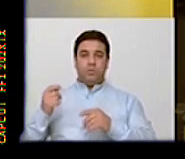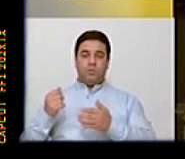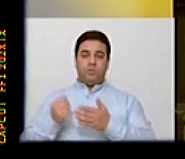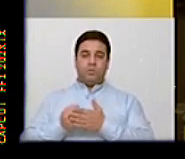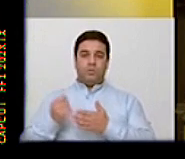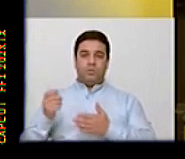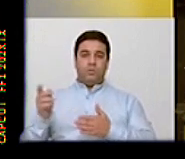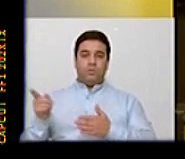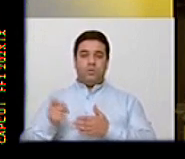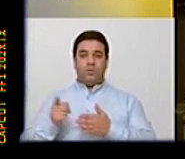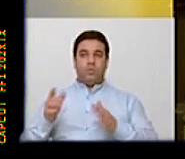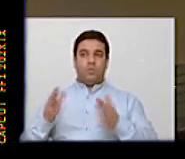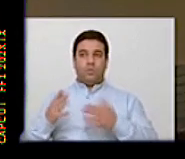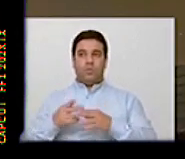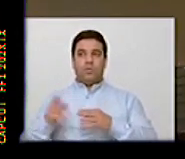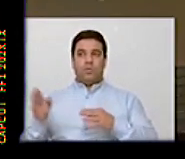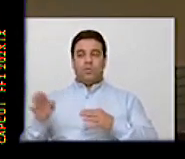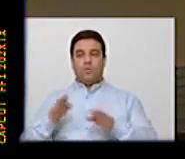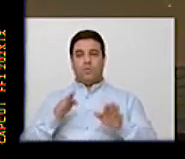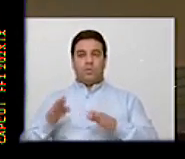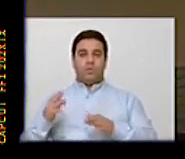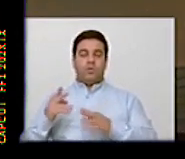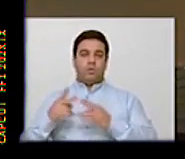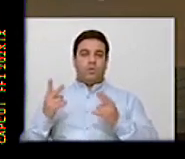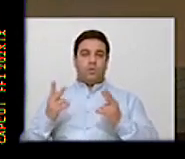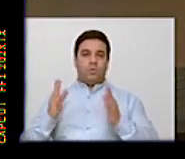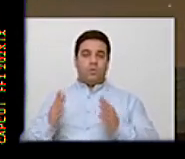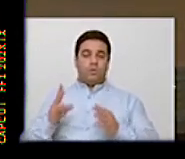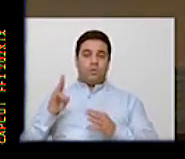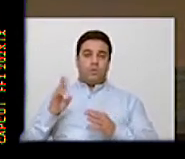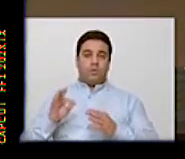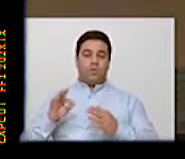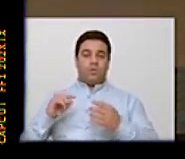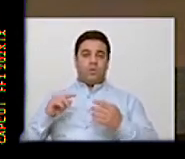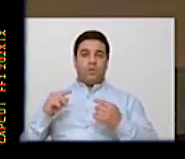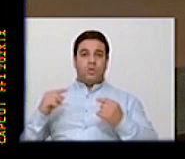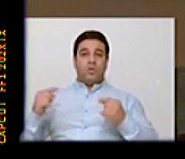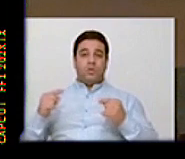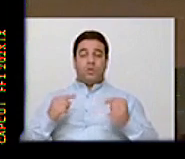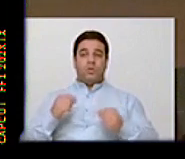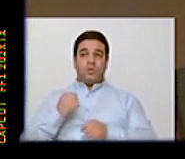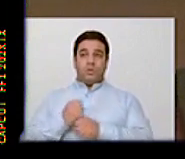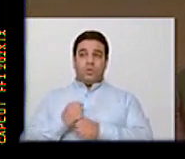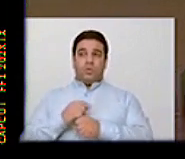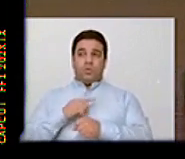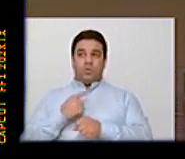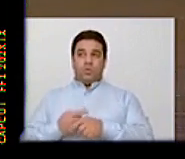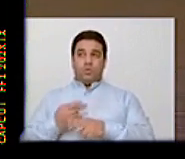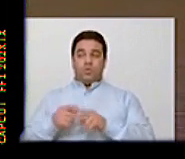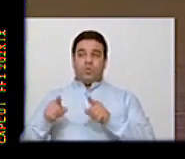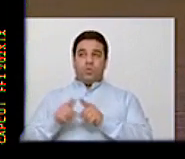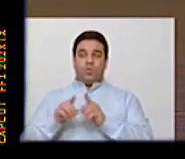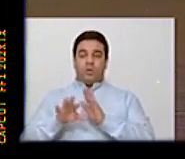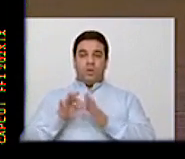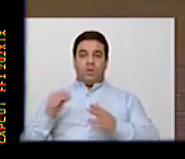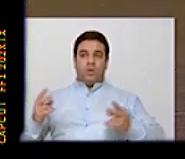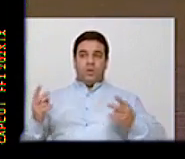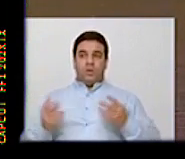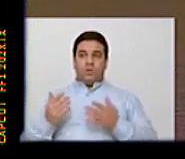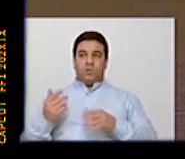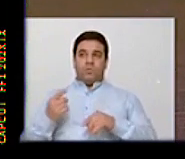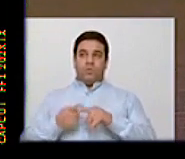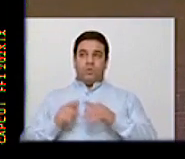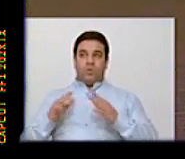bir vaziyatda tebrantirib turishimiz kerak bo'ladi. Lekin ta'sir qiladigan tashqi kuchni shunday tanlashimiz kerakki,